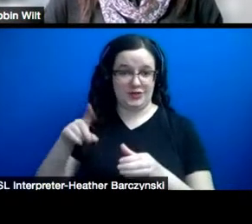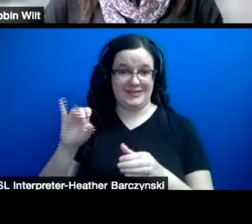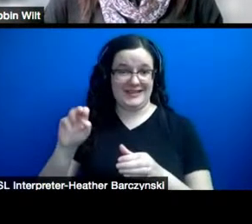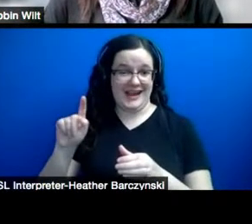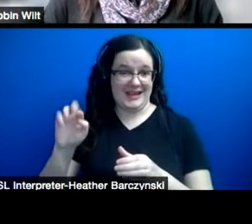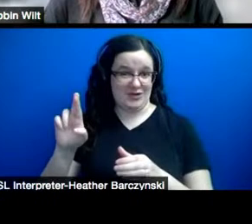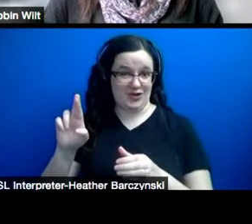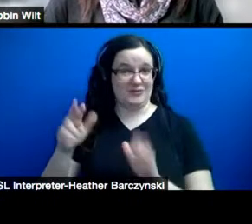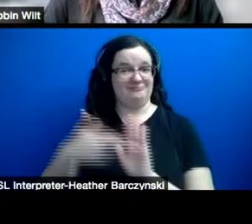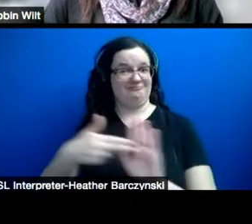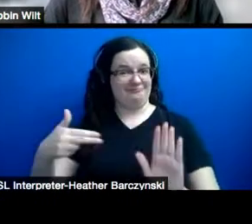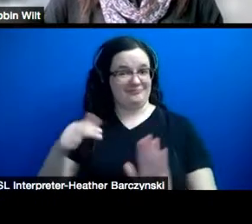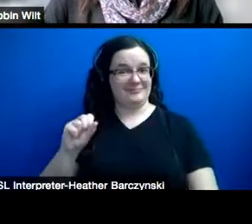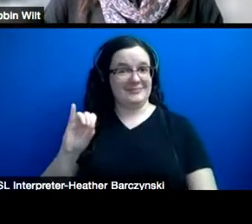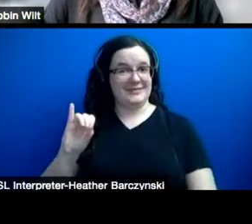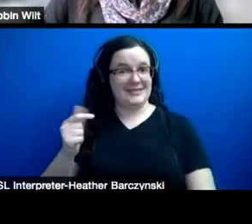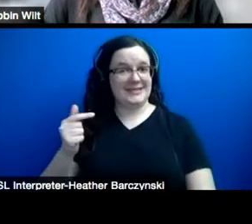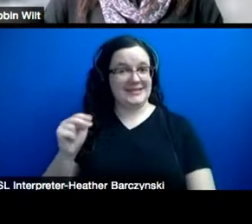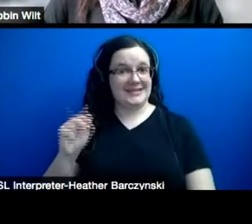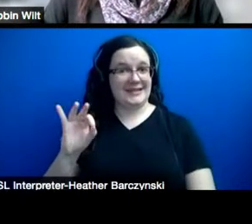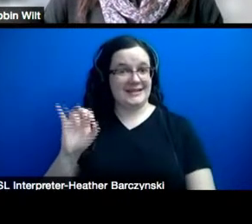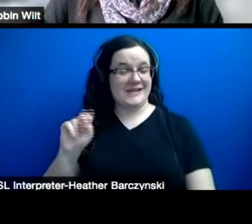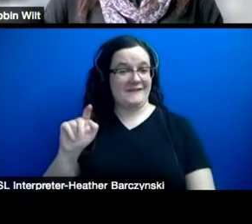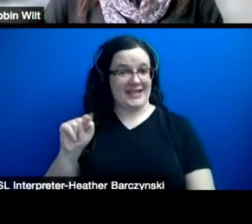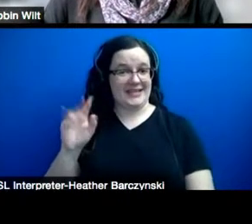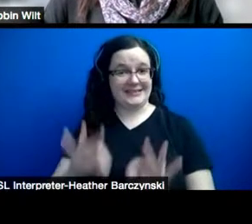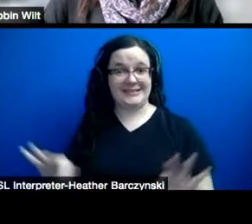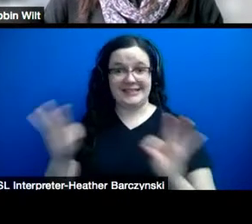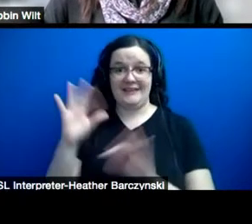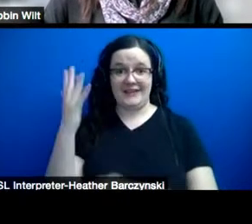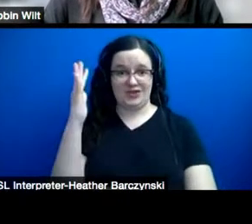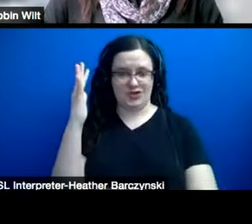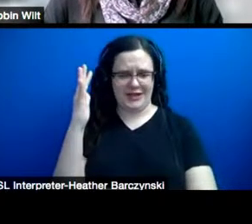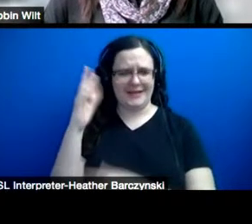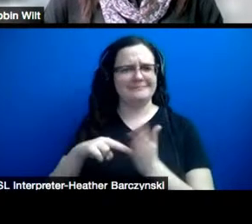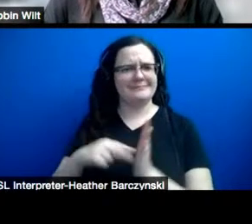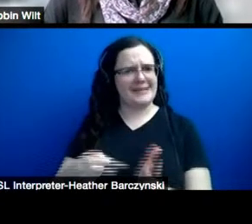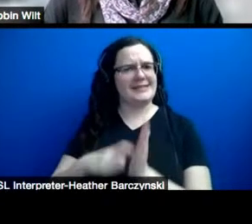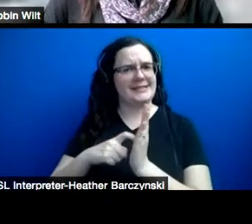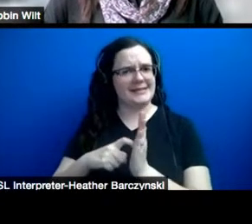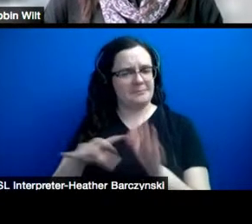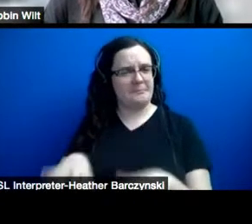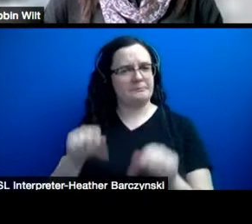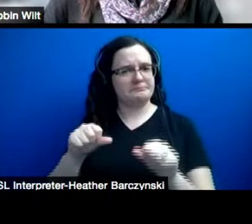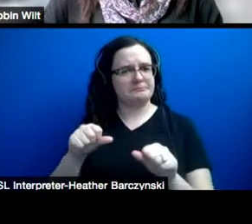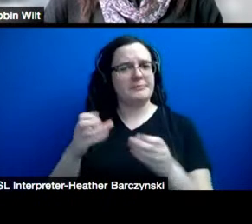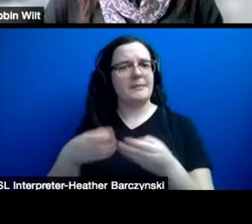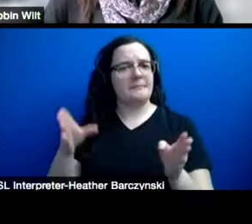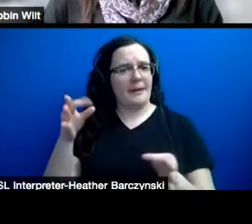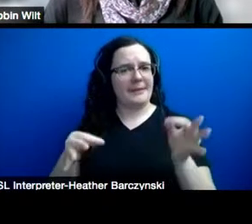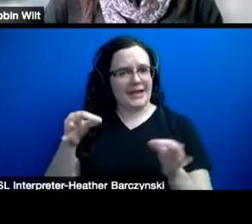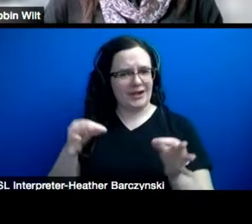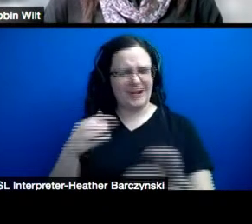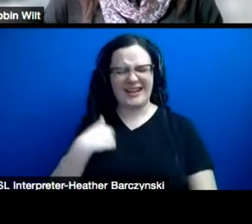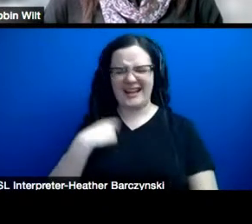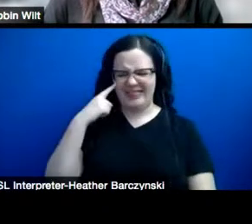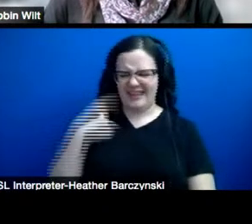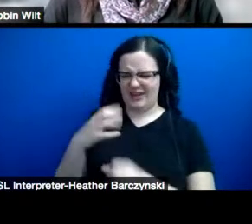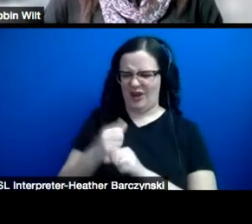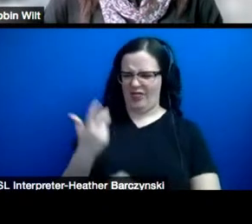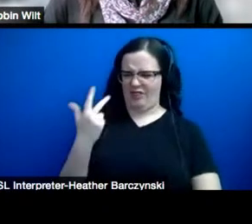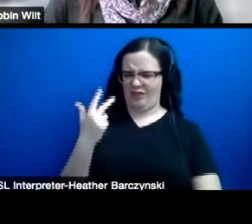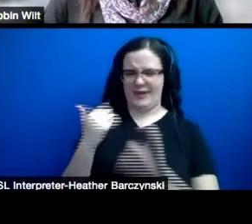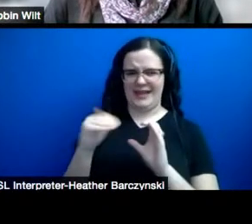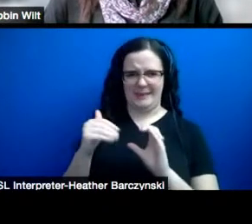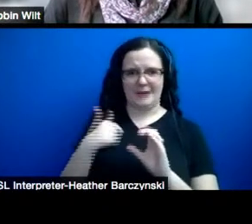that requires that we have a public hearing and take public comment. I know the board did receive, I think I have received 3 emails that I forwarded off to Bridget. I think